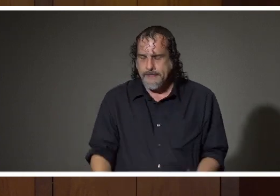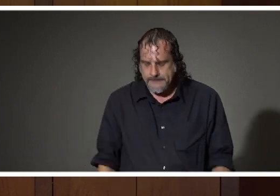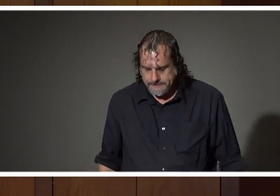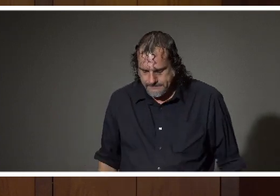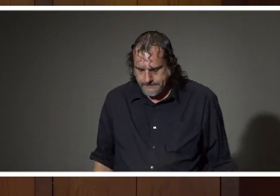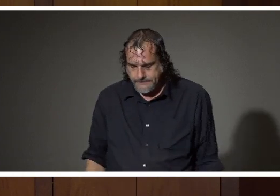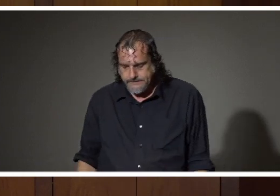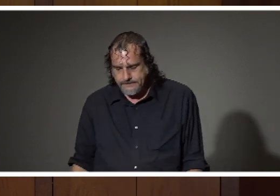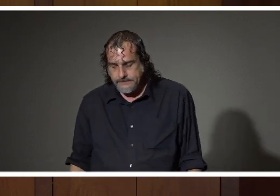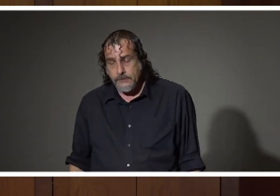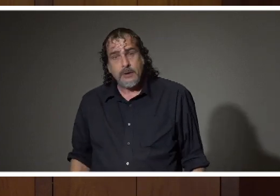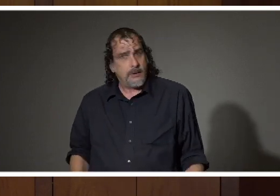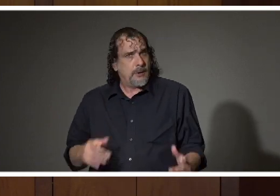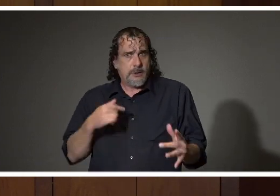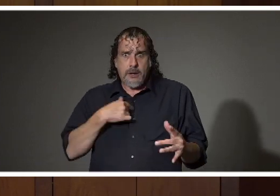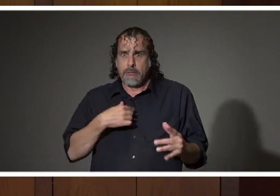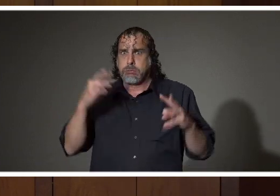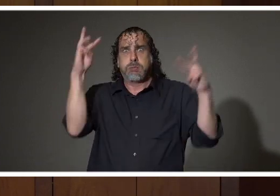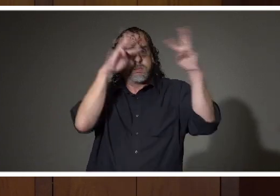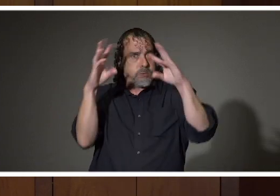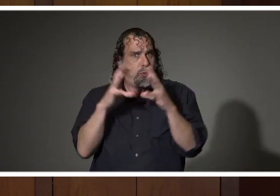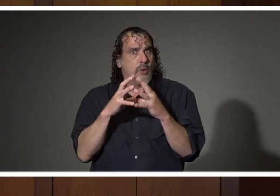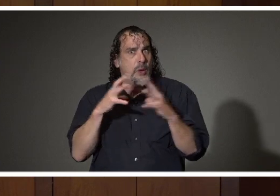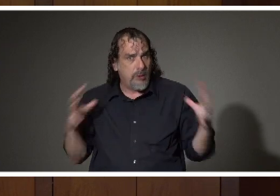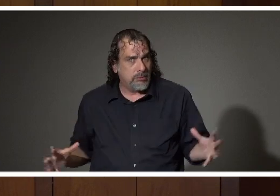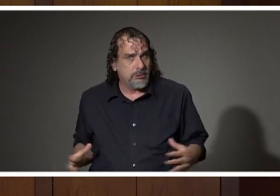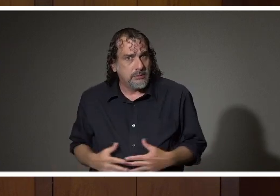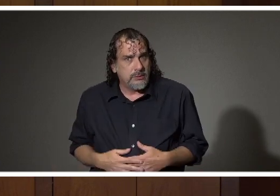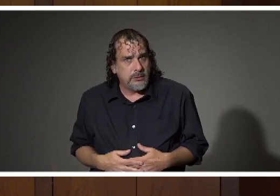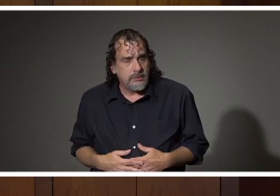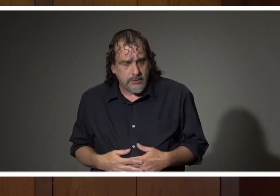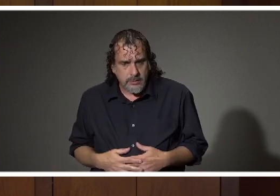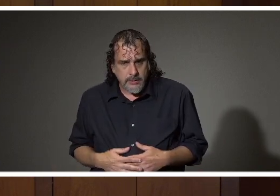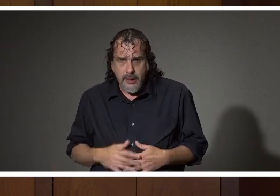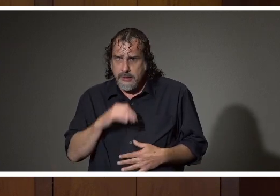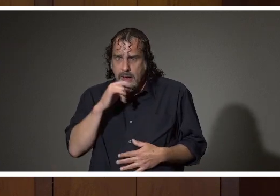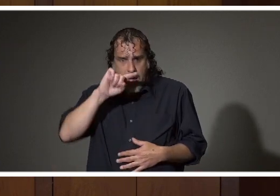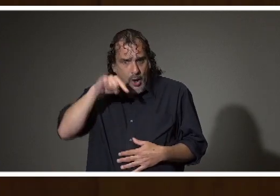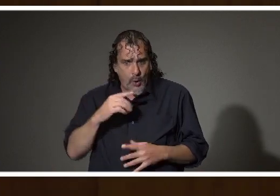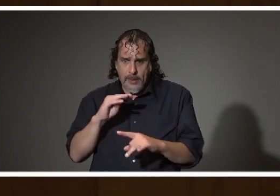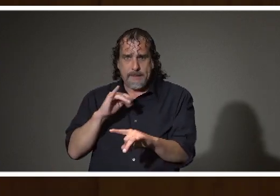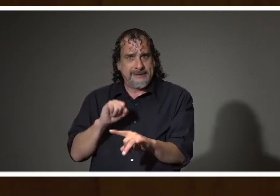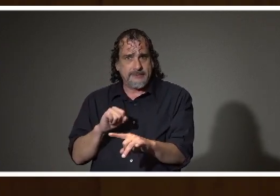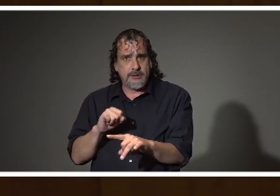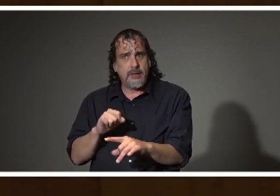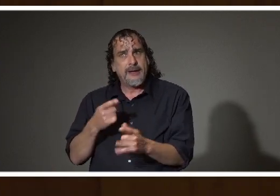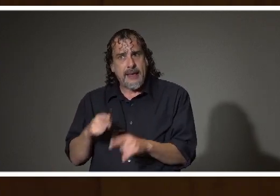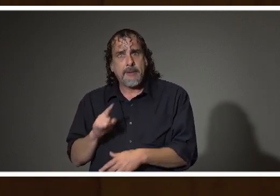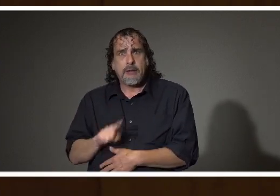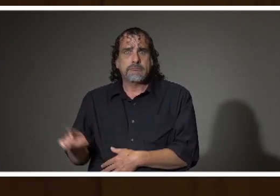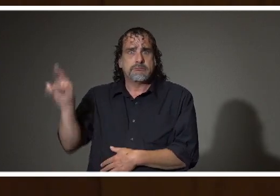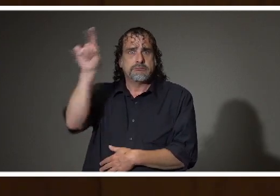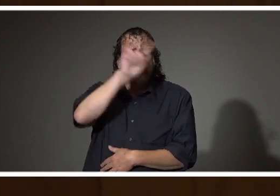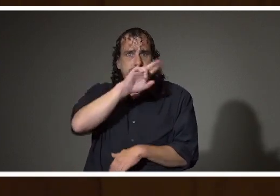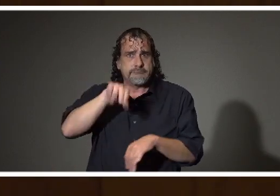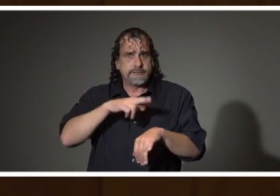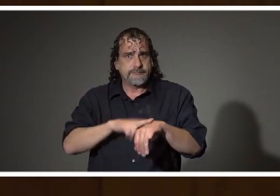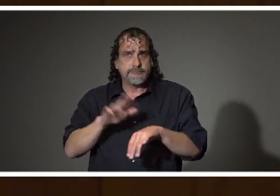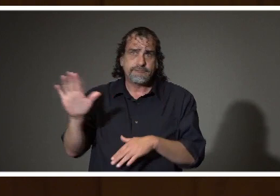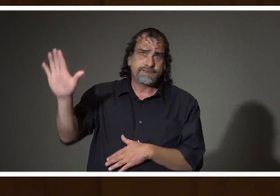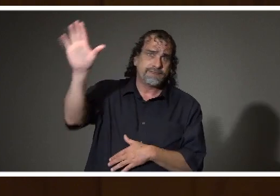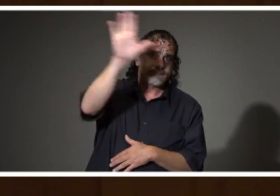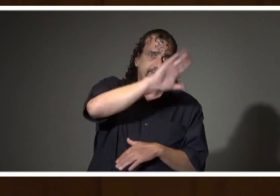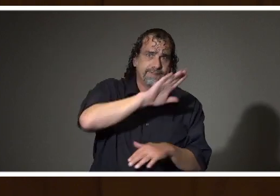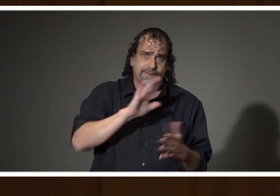It is extremely concerning. And this is obviously not just a Mississippi issue. It's a nationwide